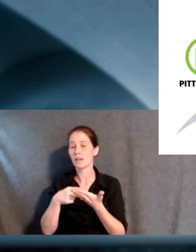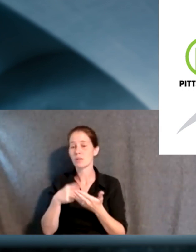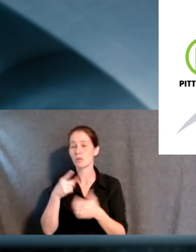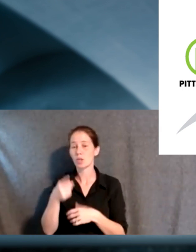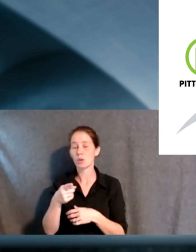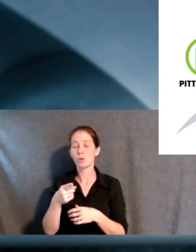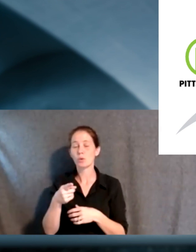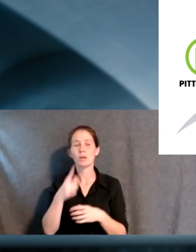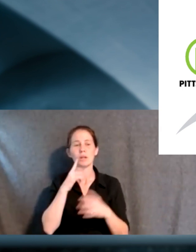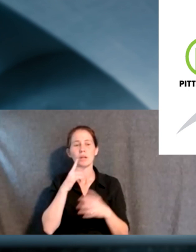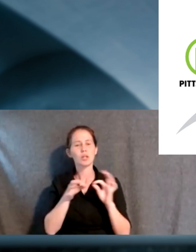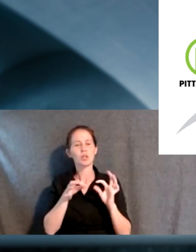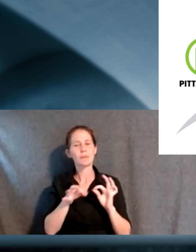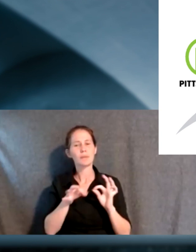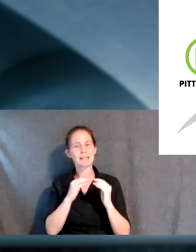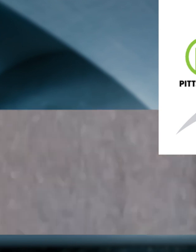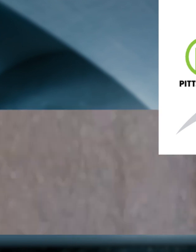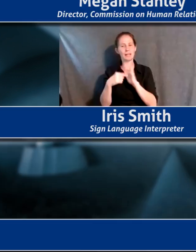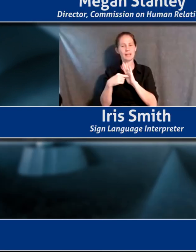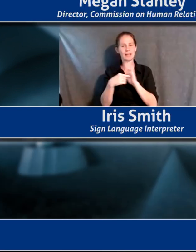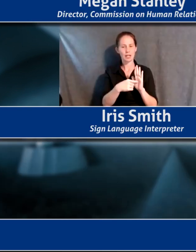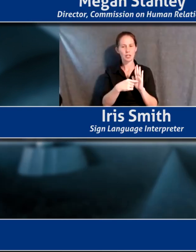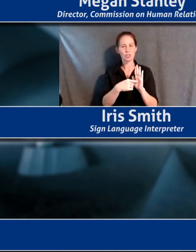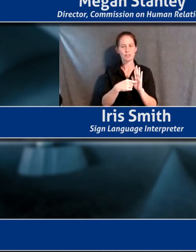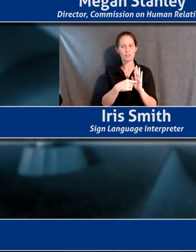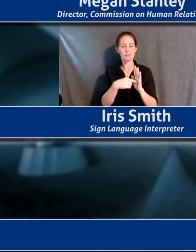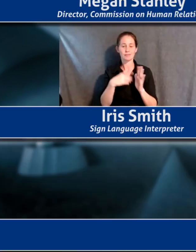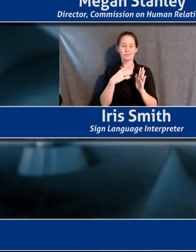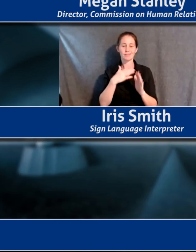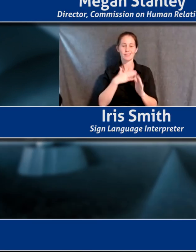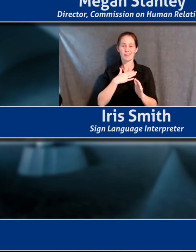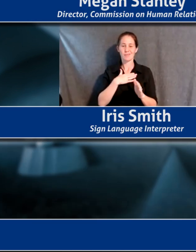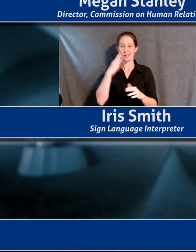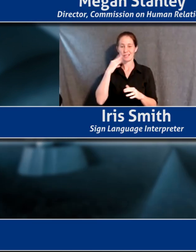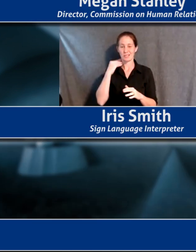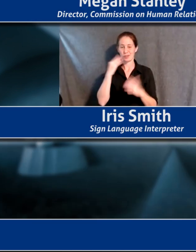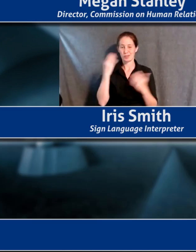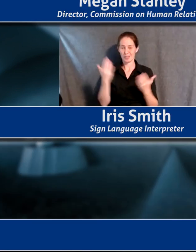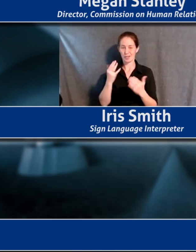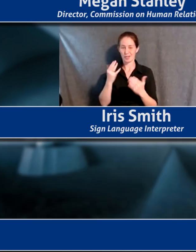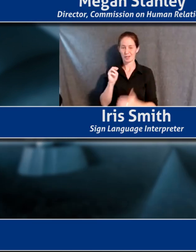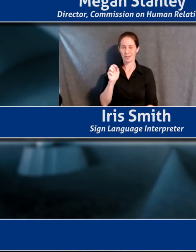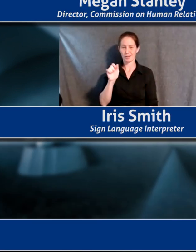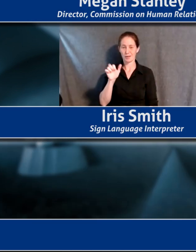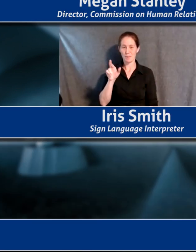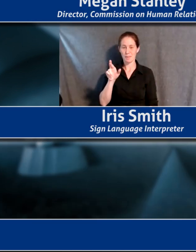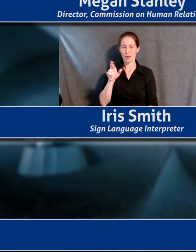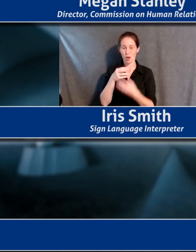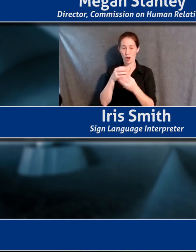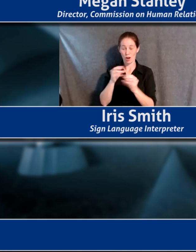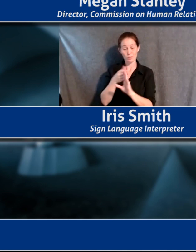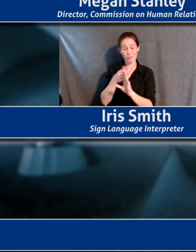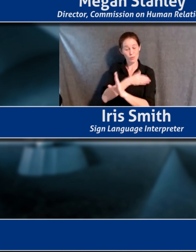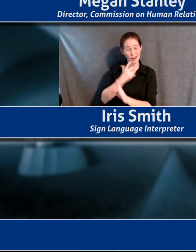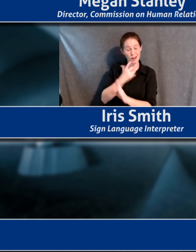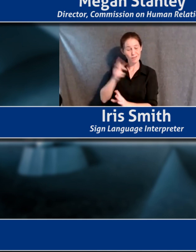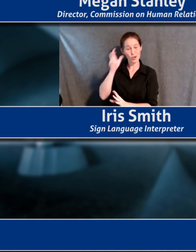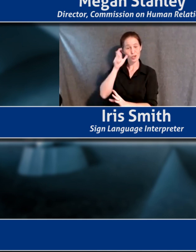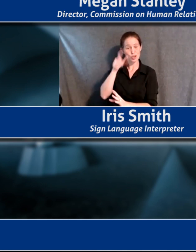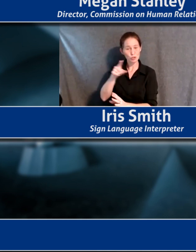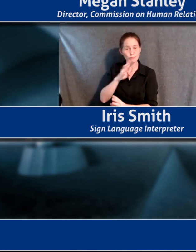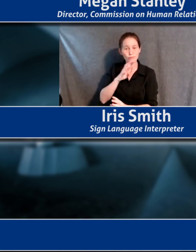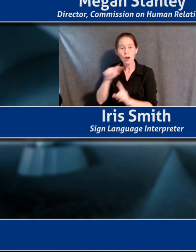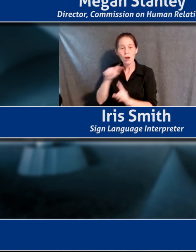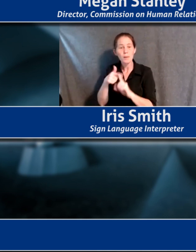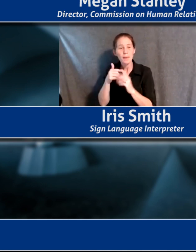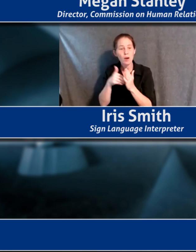You mentioned the equity indicators and certainly in my time in the mayor's office and before, think, quite frankly, this is something I've heard you speak a lot about.